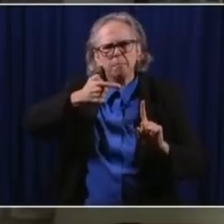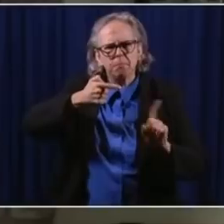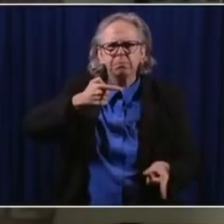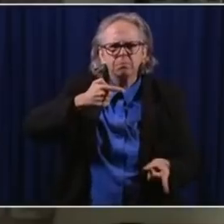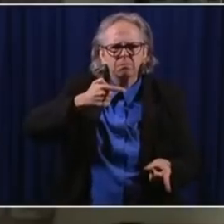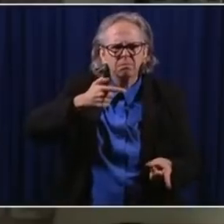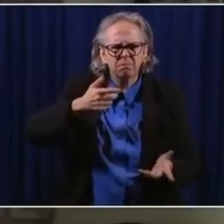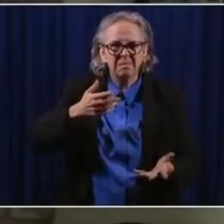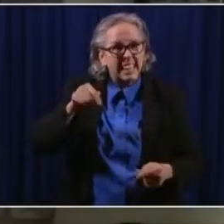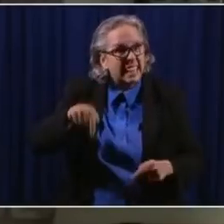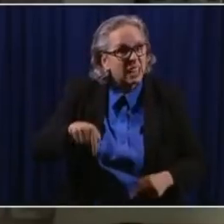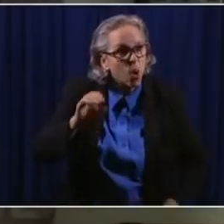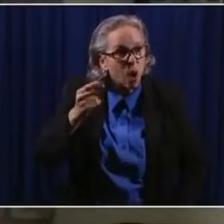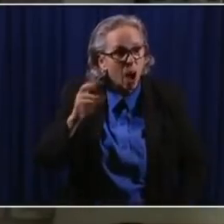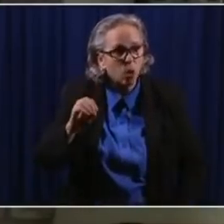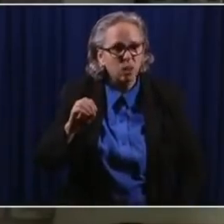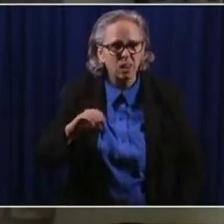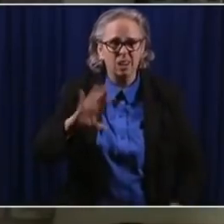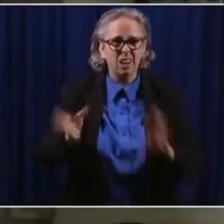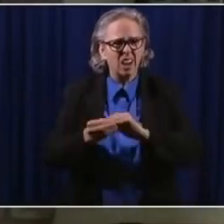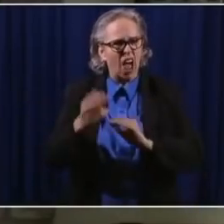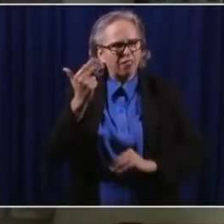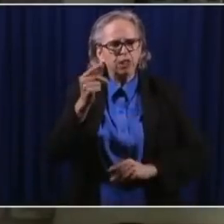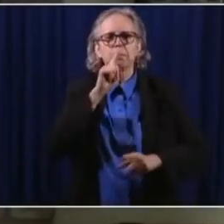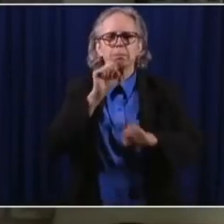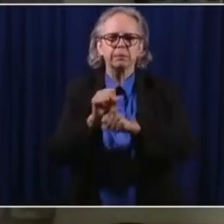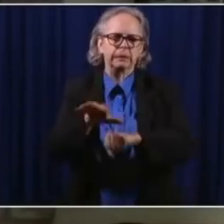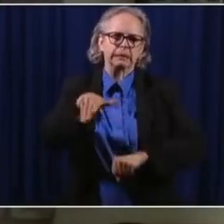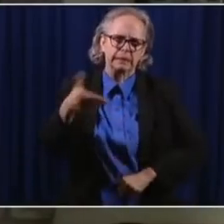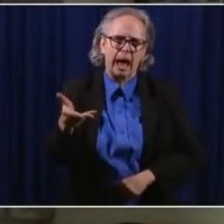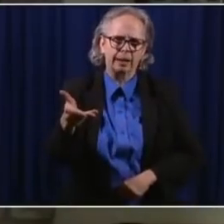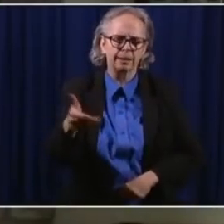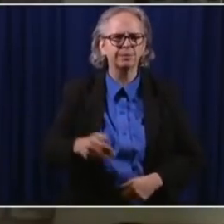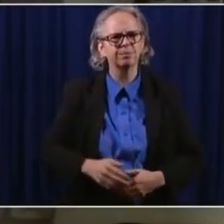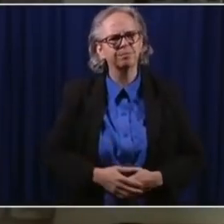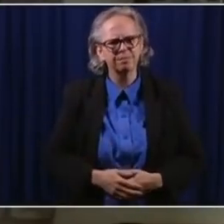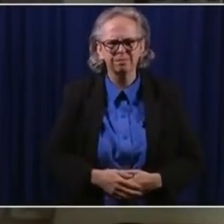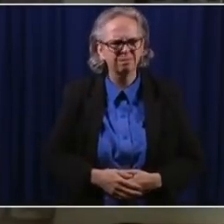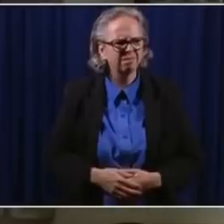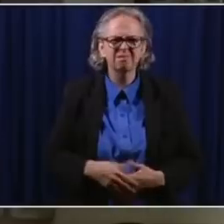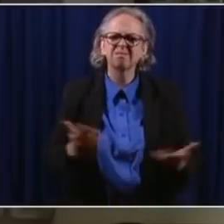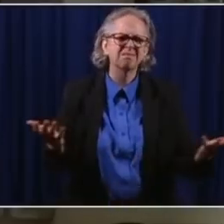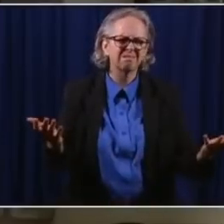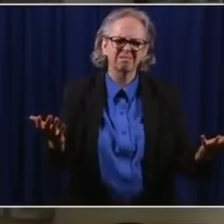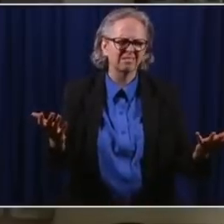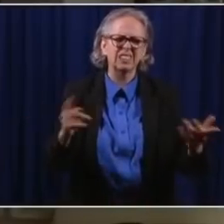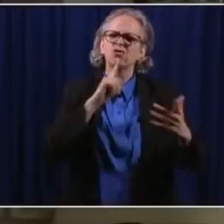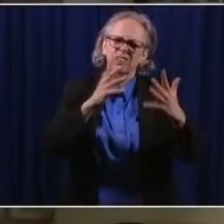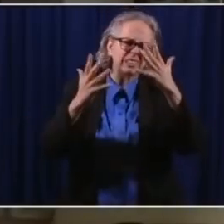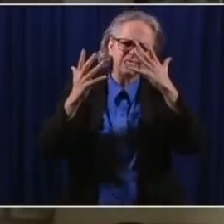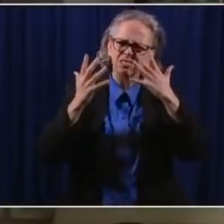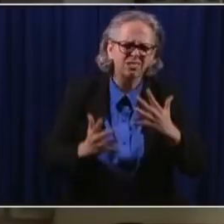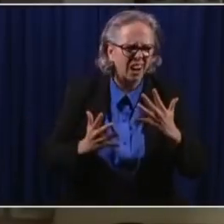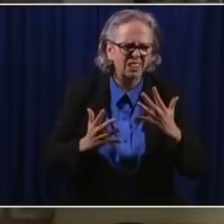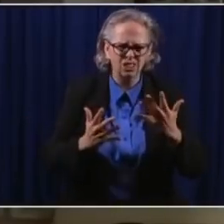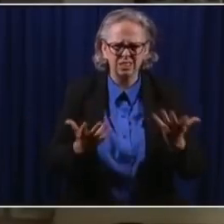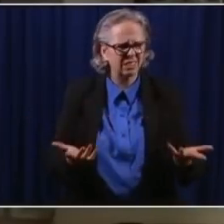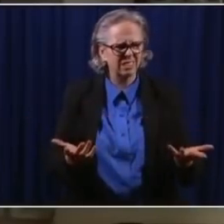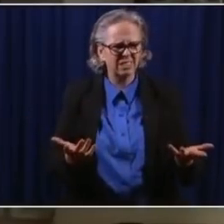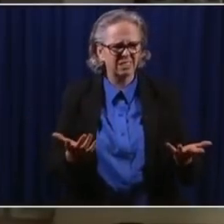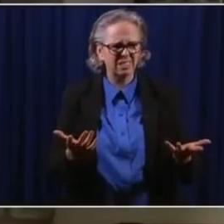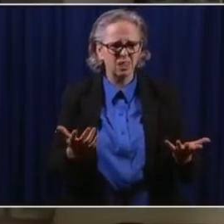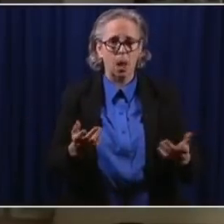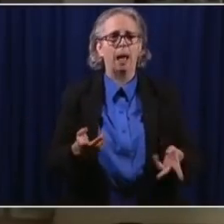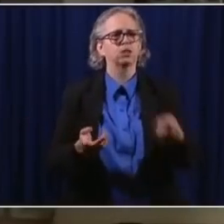were killed. Here are just two of the cases, and some of them more they're all tragic, but these just are